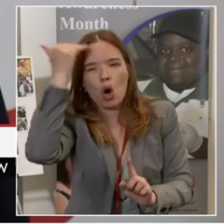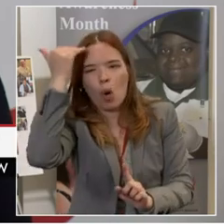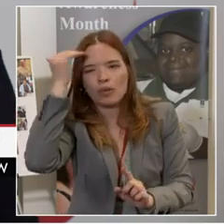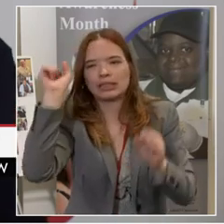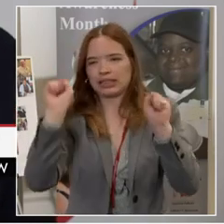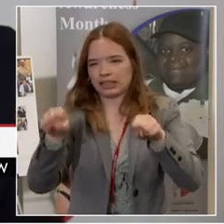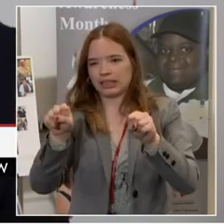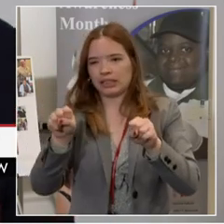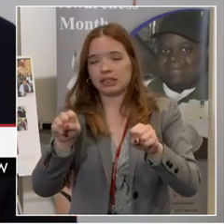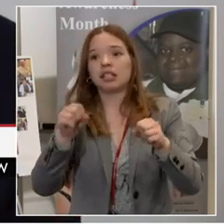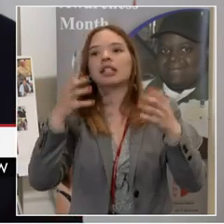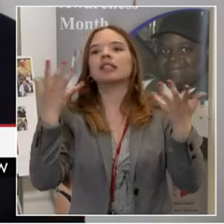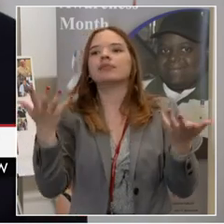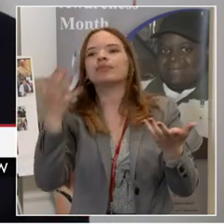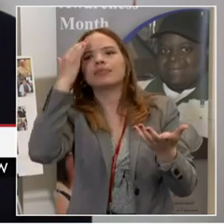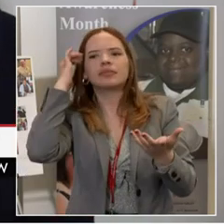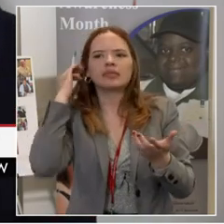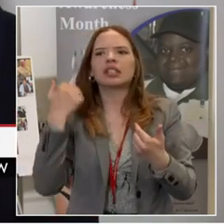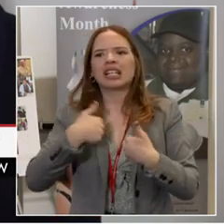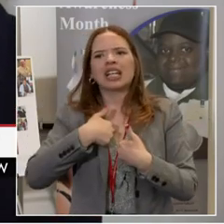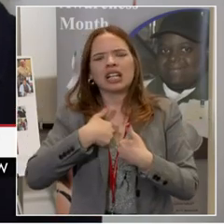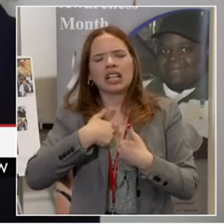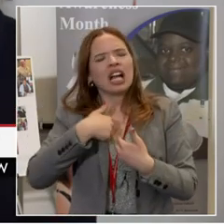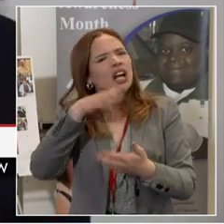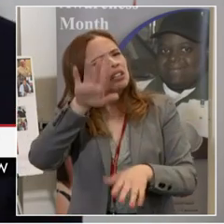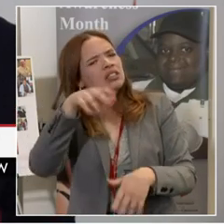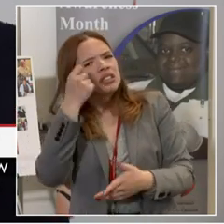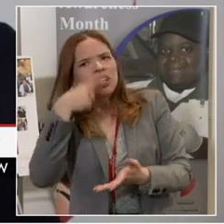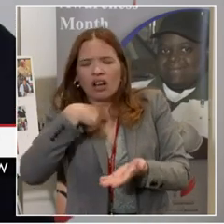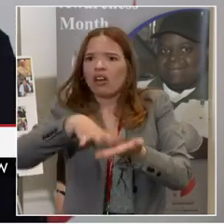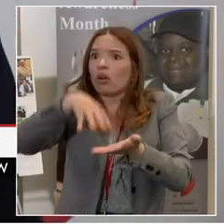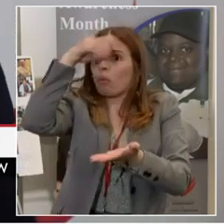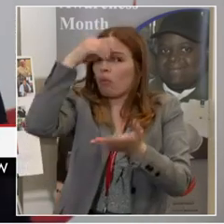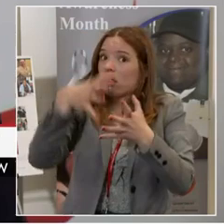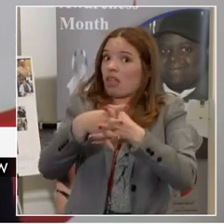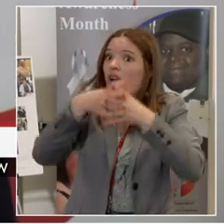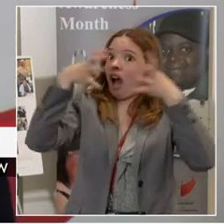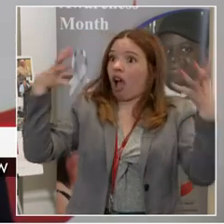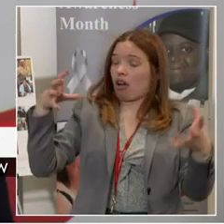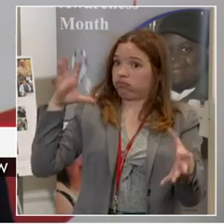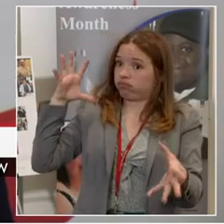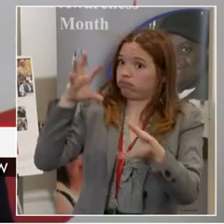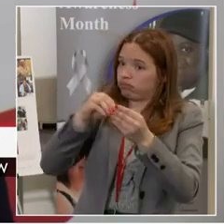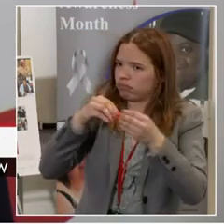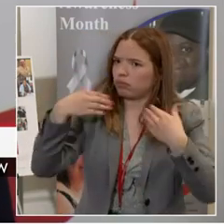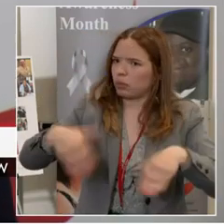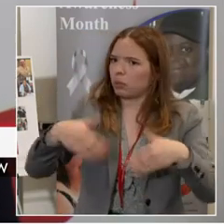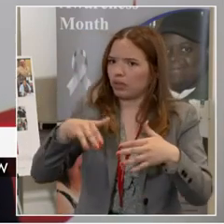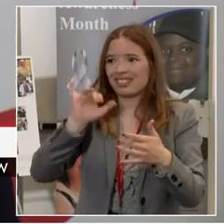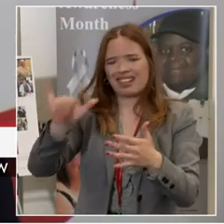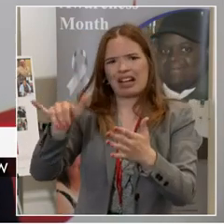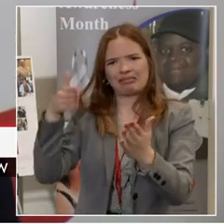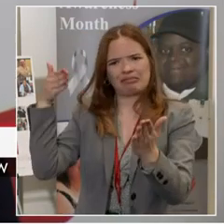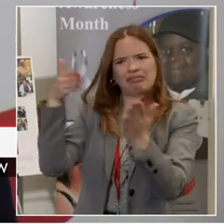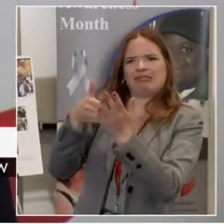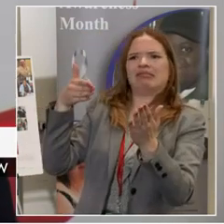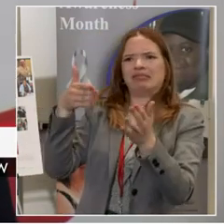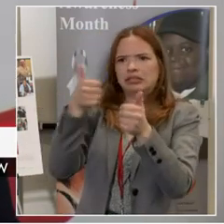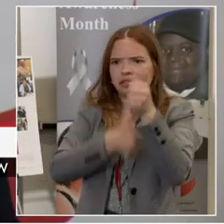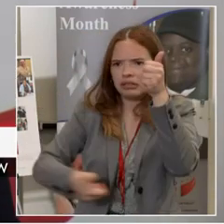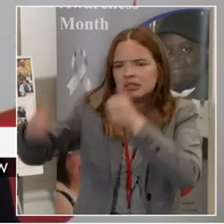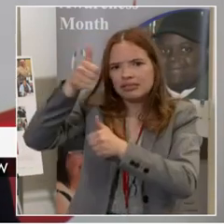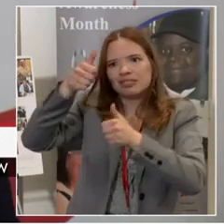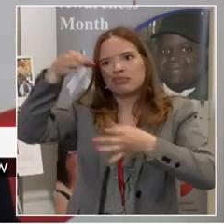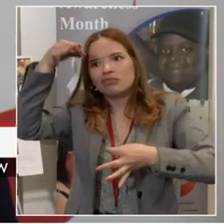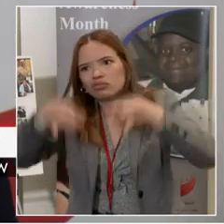We learned some things. It's not good to be in a lawsuit and have a superior court judge trying to manage